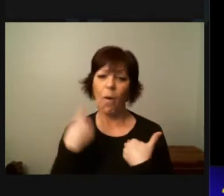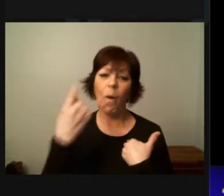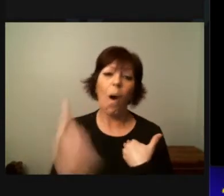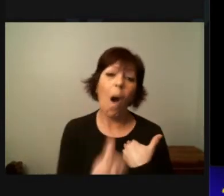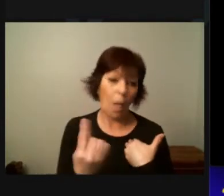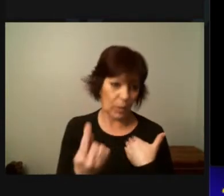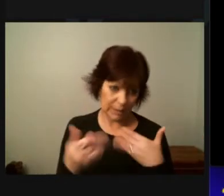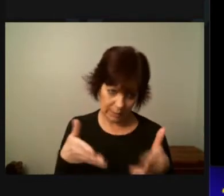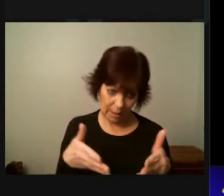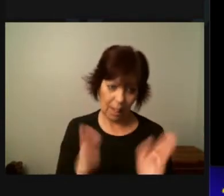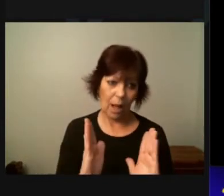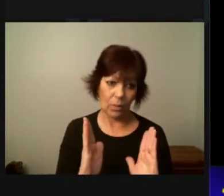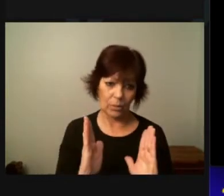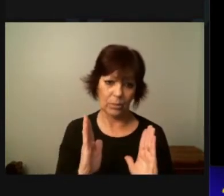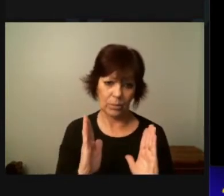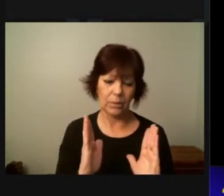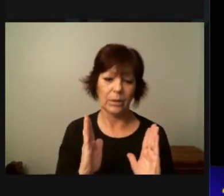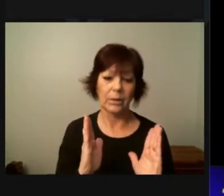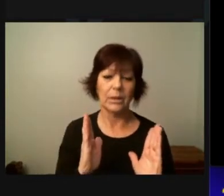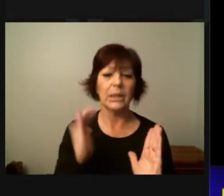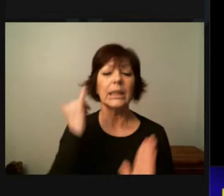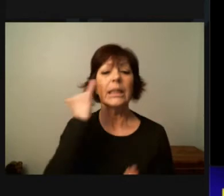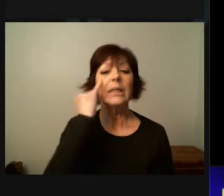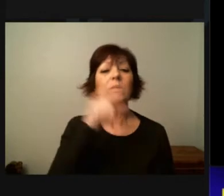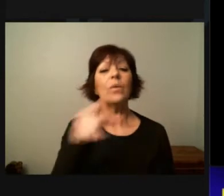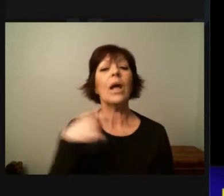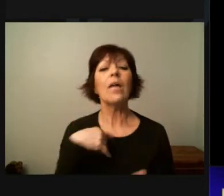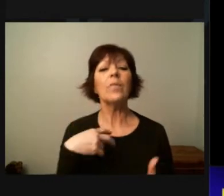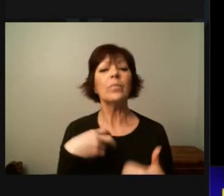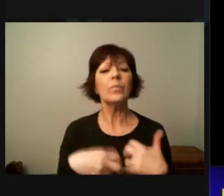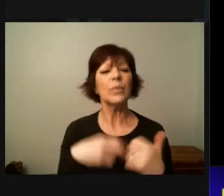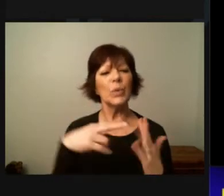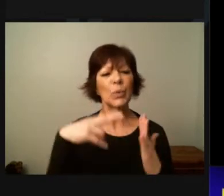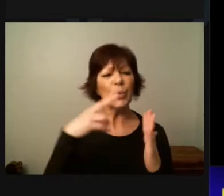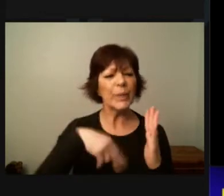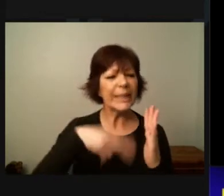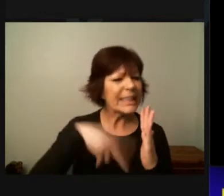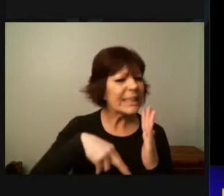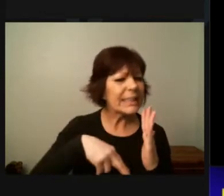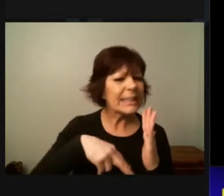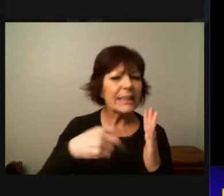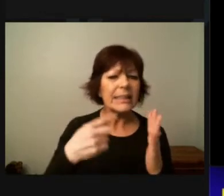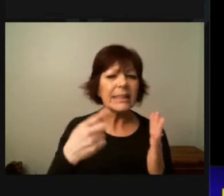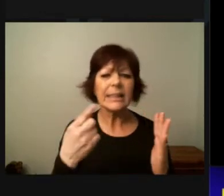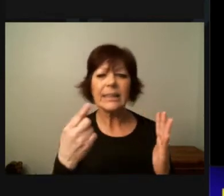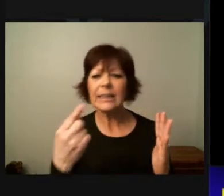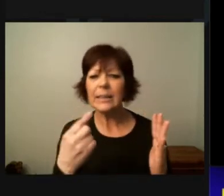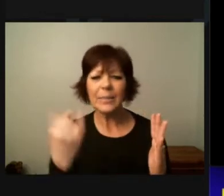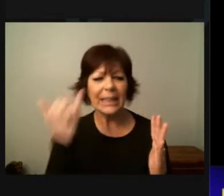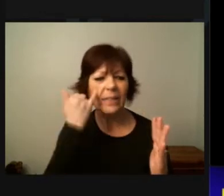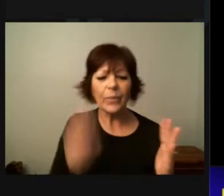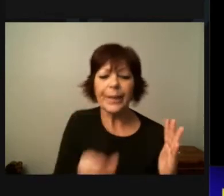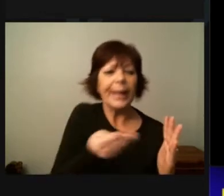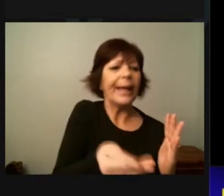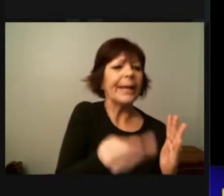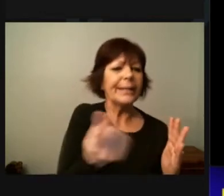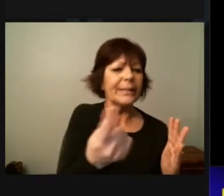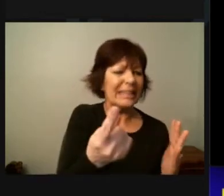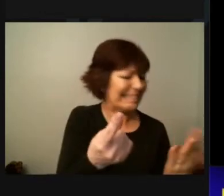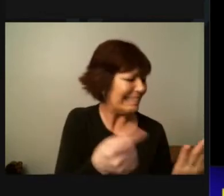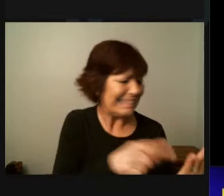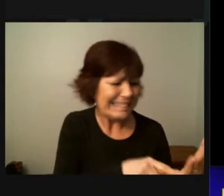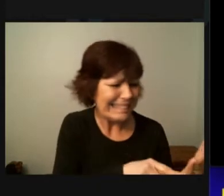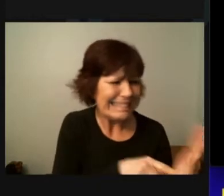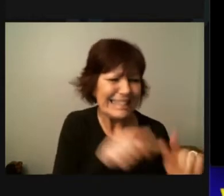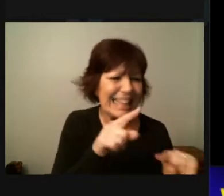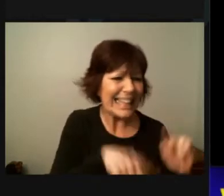allowed. If you have trouble reading, and if we're handing something to you and you have